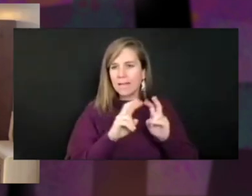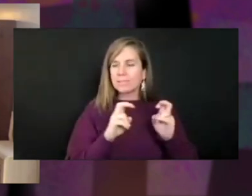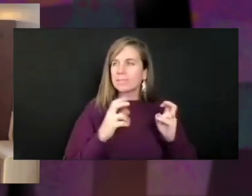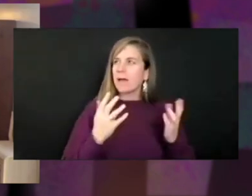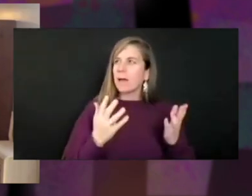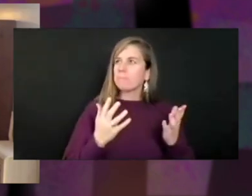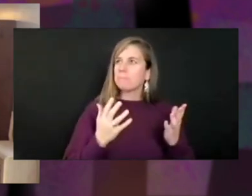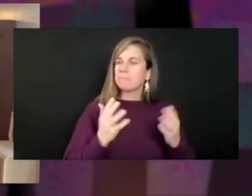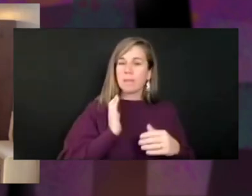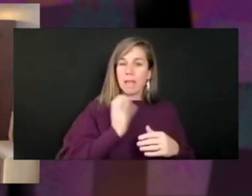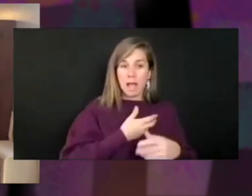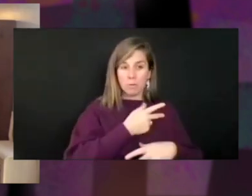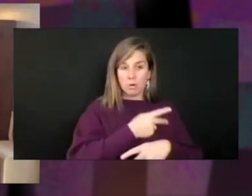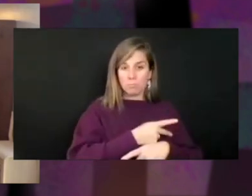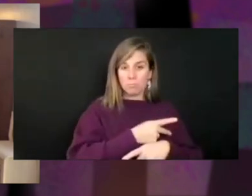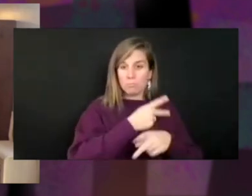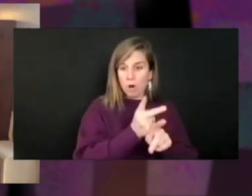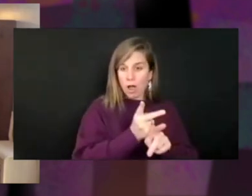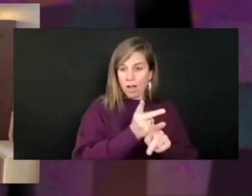our product-driven